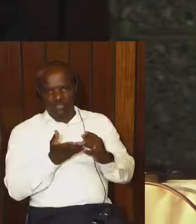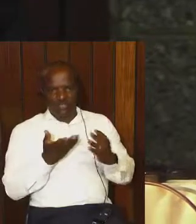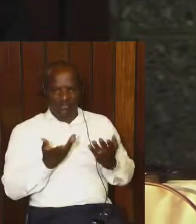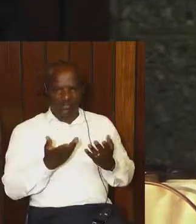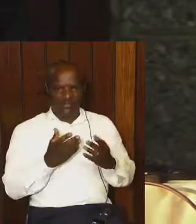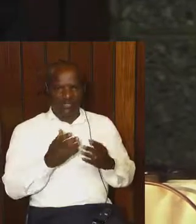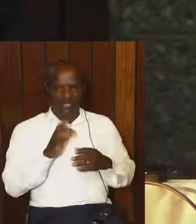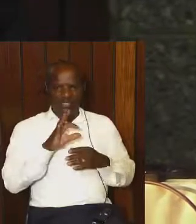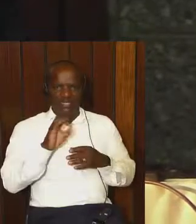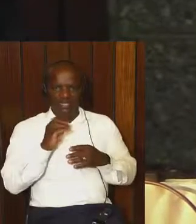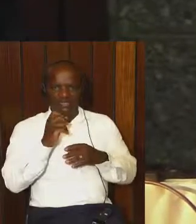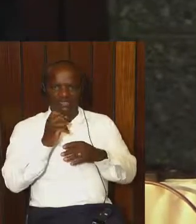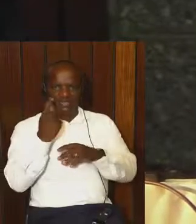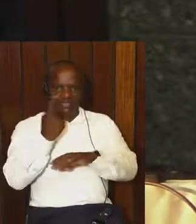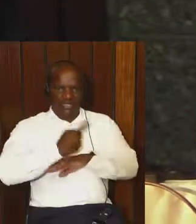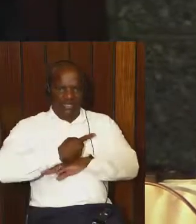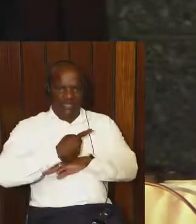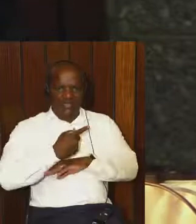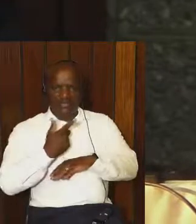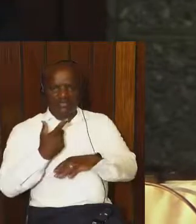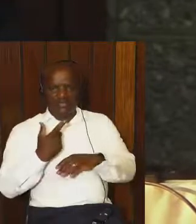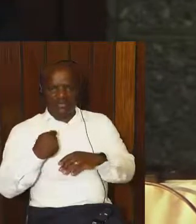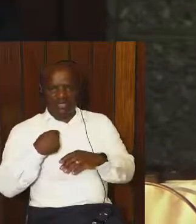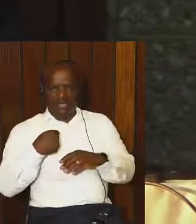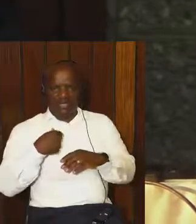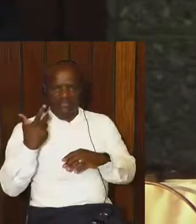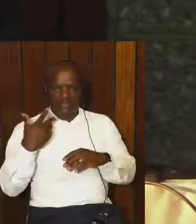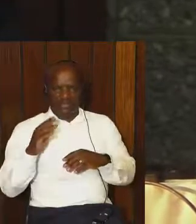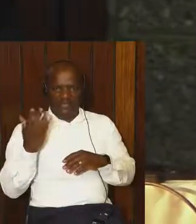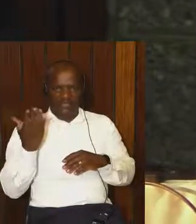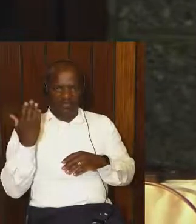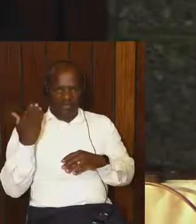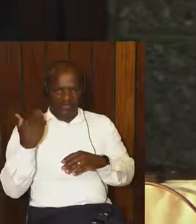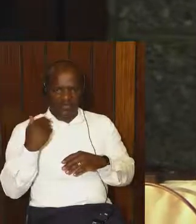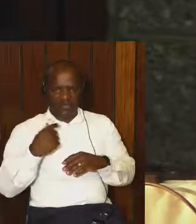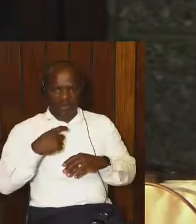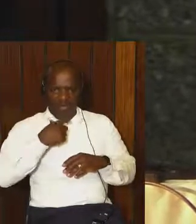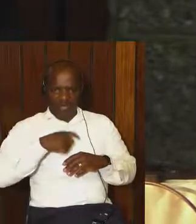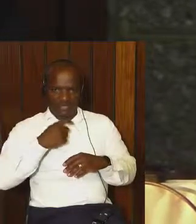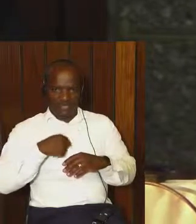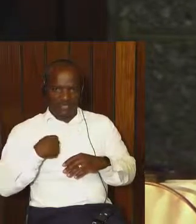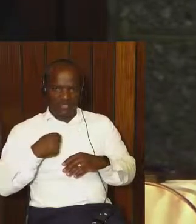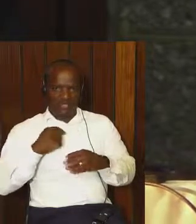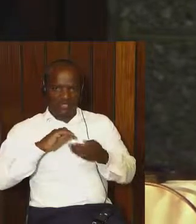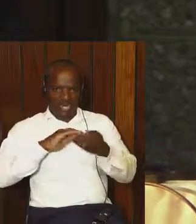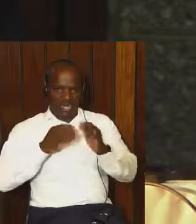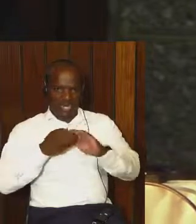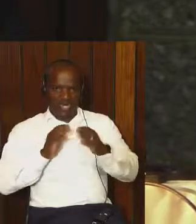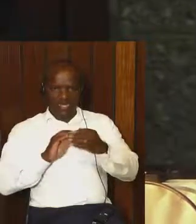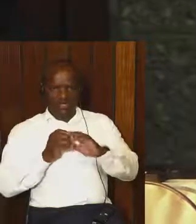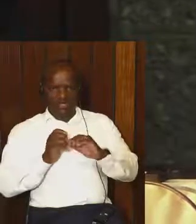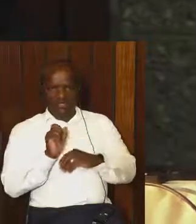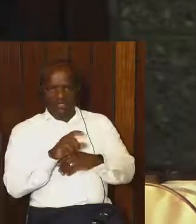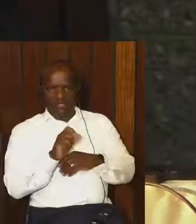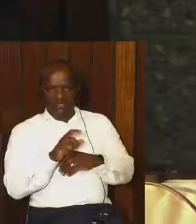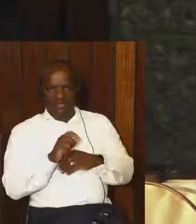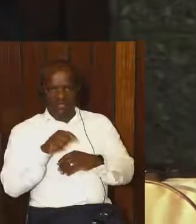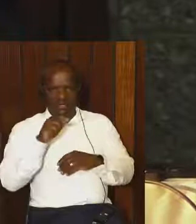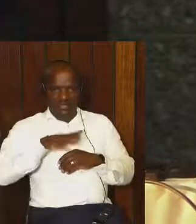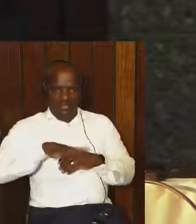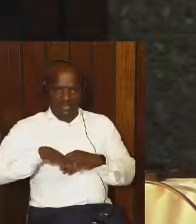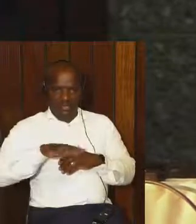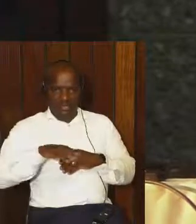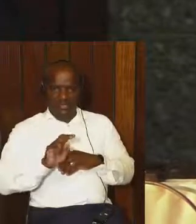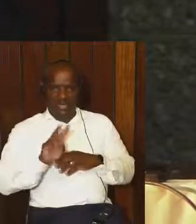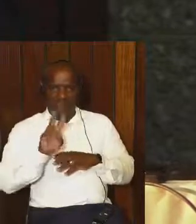it's deviations, because I have engaged with them personally. But Chair, in this case, in terms of Vereeniging,